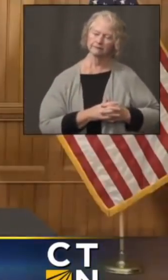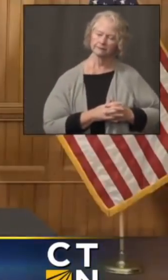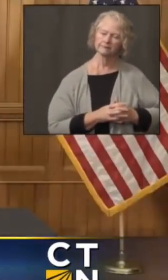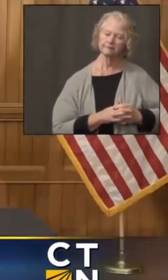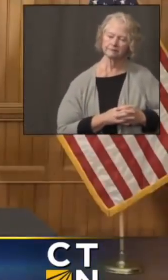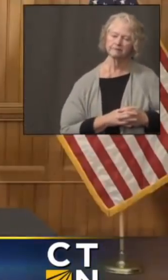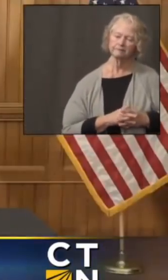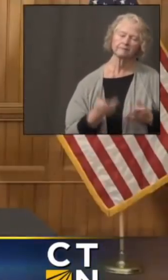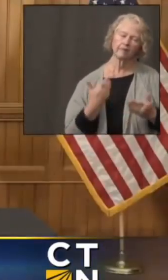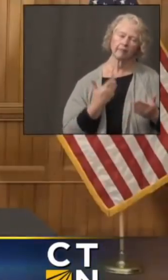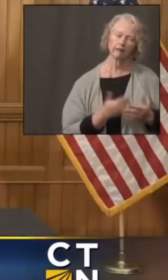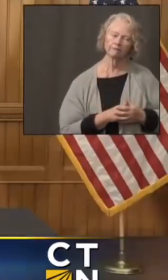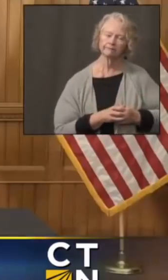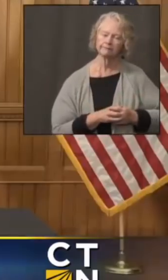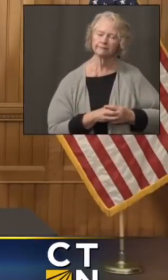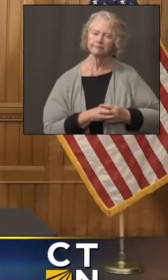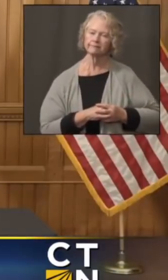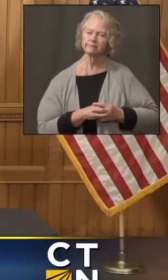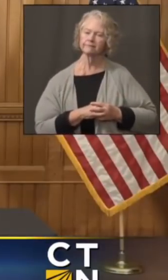Okay, thank you very much.